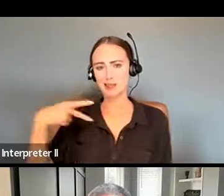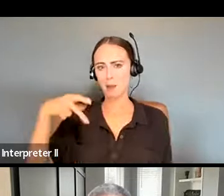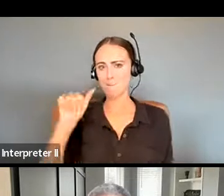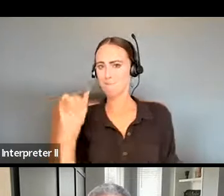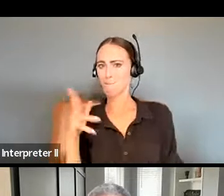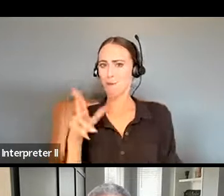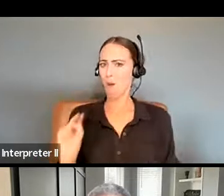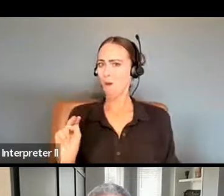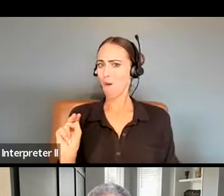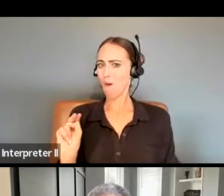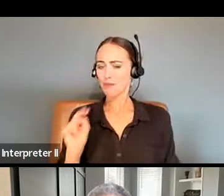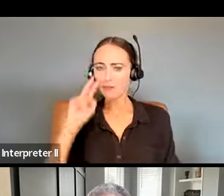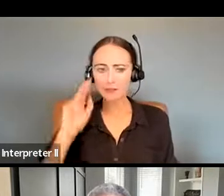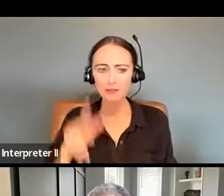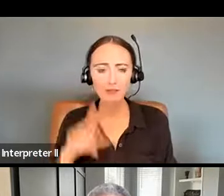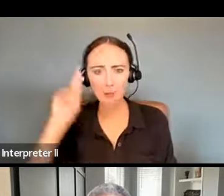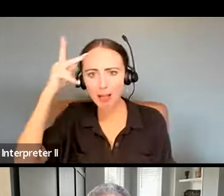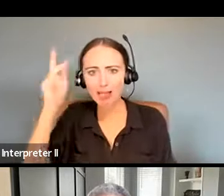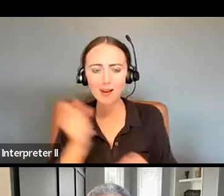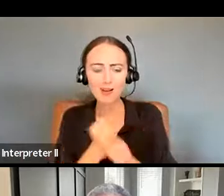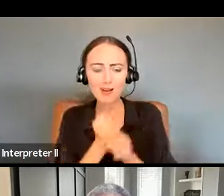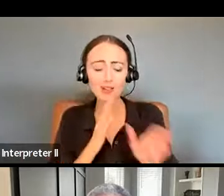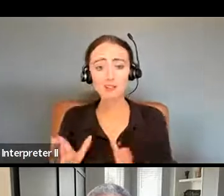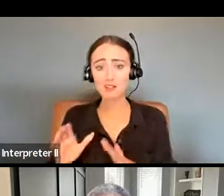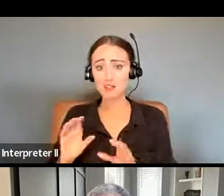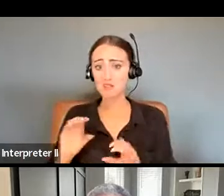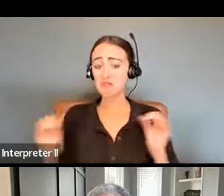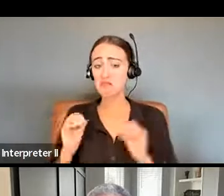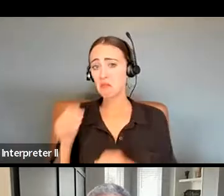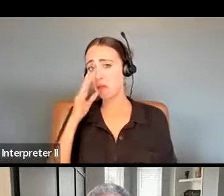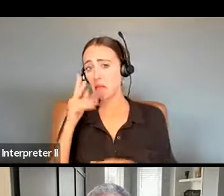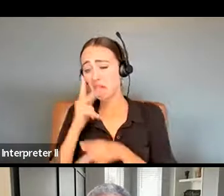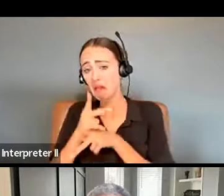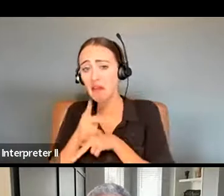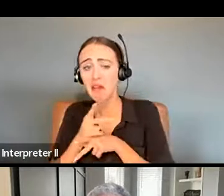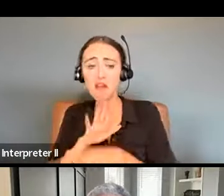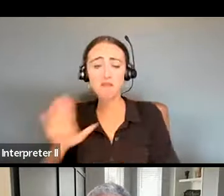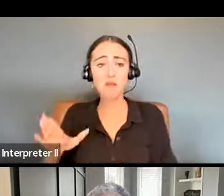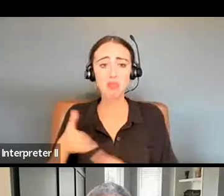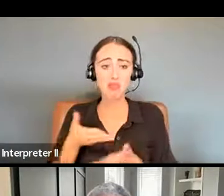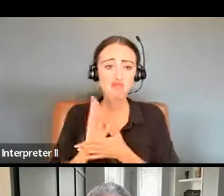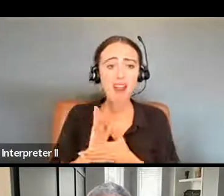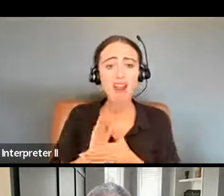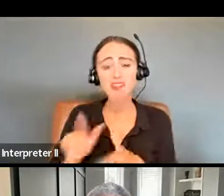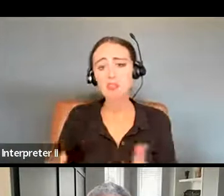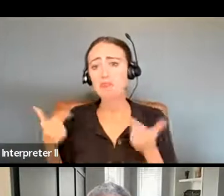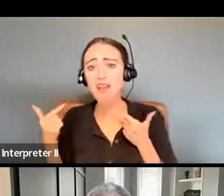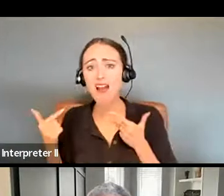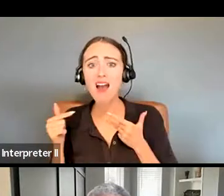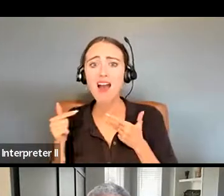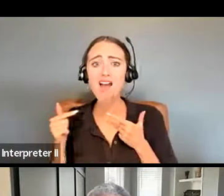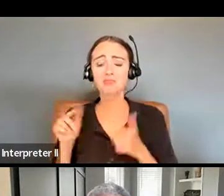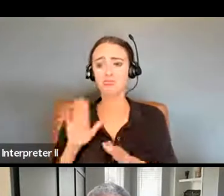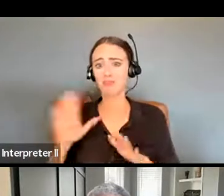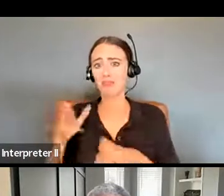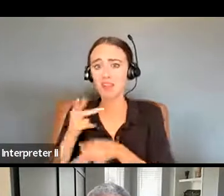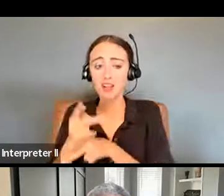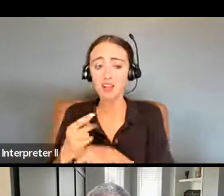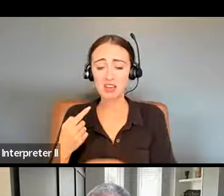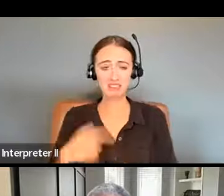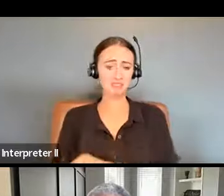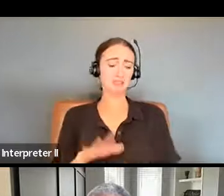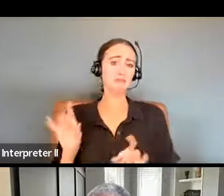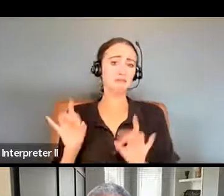no regard for their lives, their rights, or their well-being. Their actions are despicable, and we condemn them